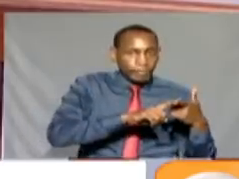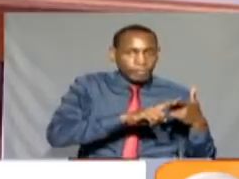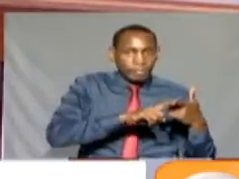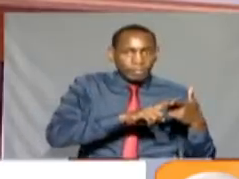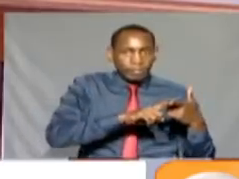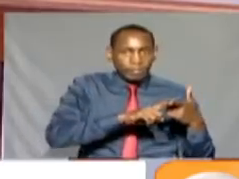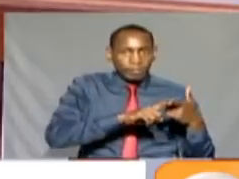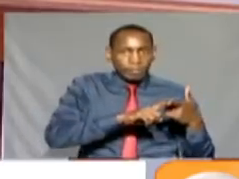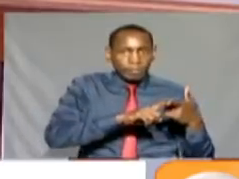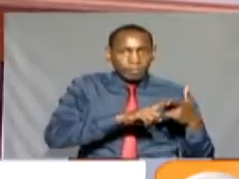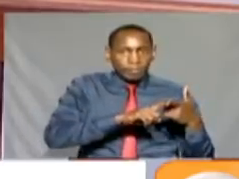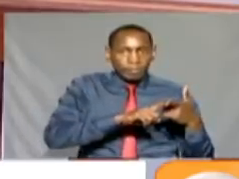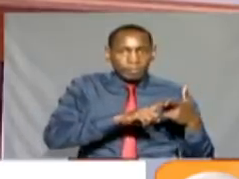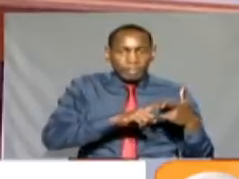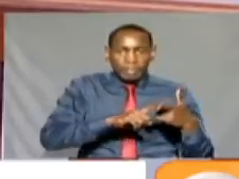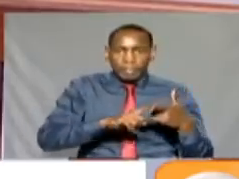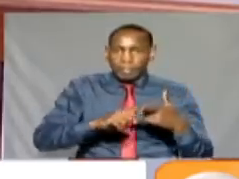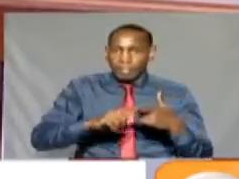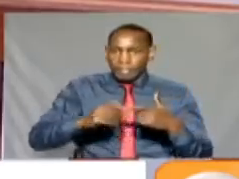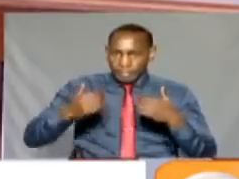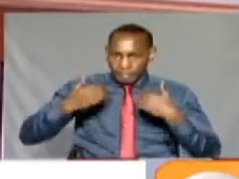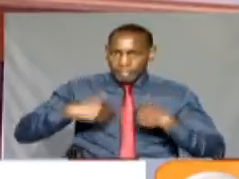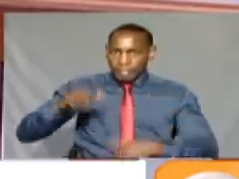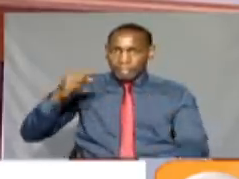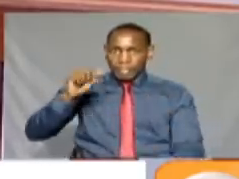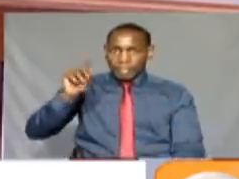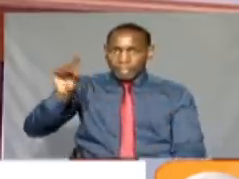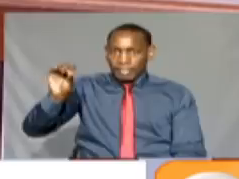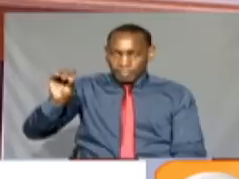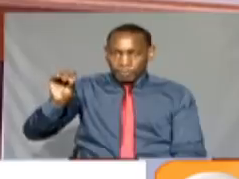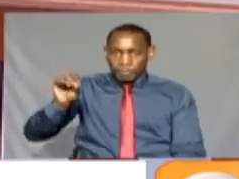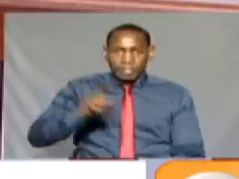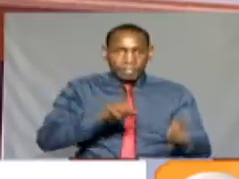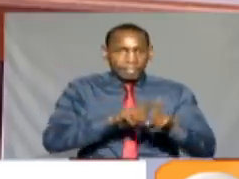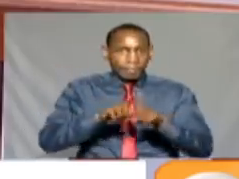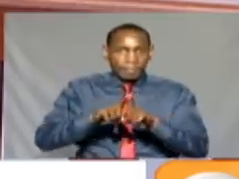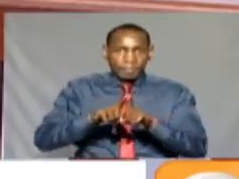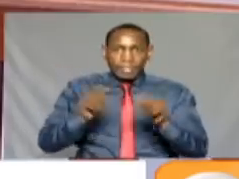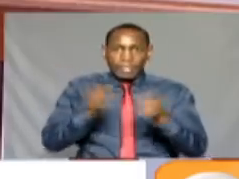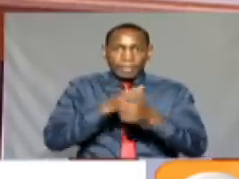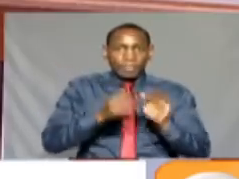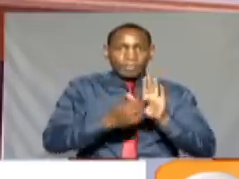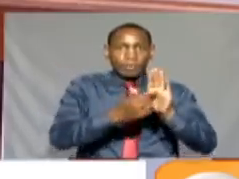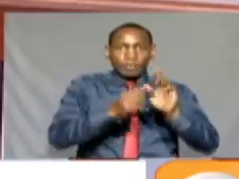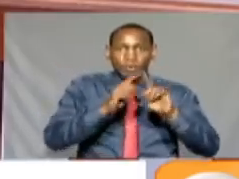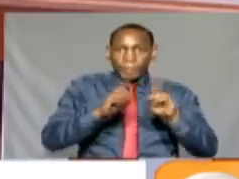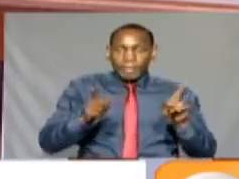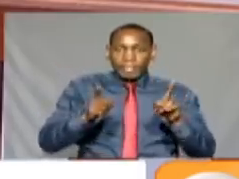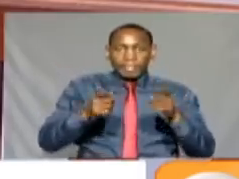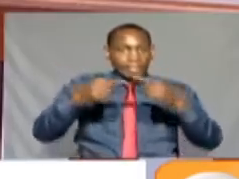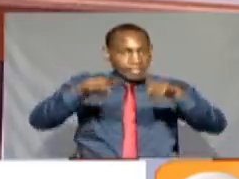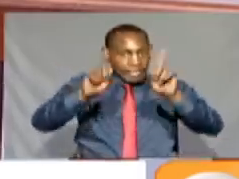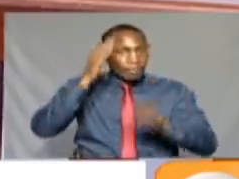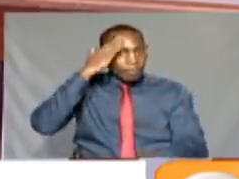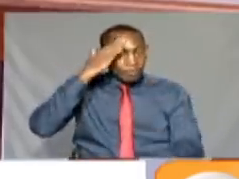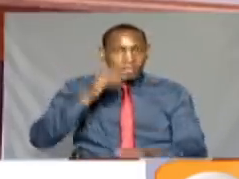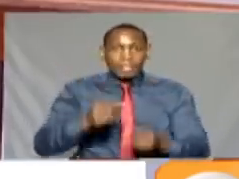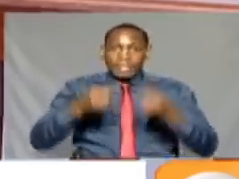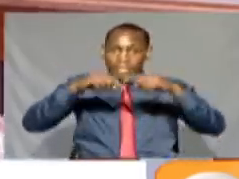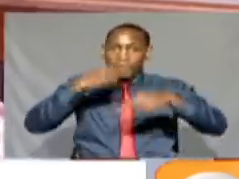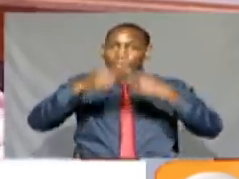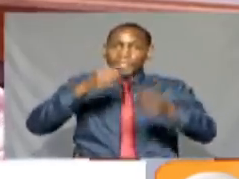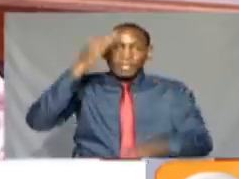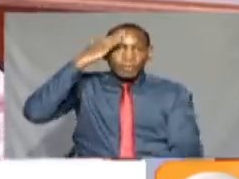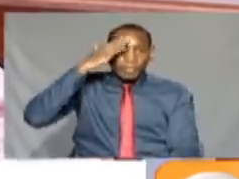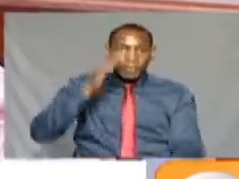are you there? Watch me, I'm Gado. You know that one? Yes, of course. I think now you know why we cannot show those ones. Ngine, why don't I do mnajua too? Na mtaijua?